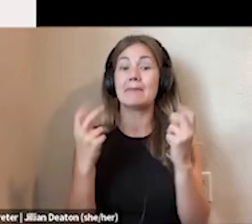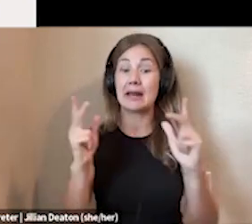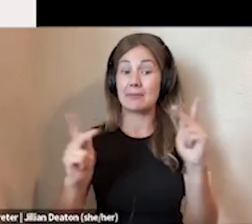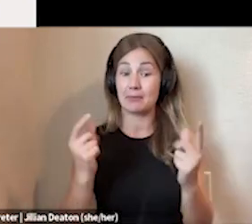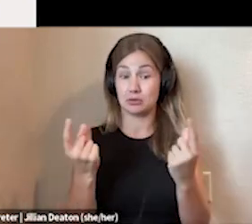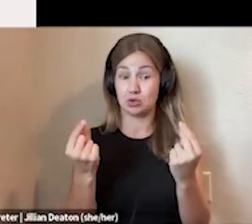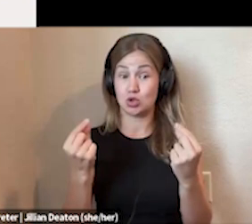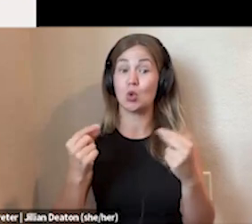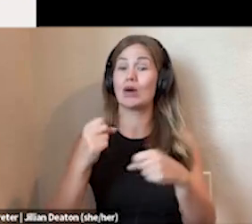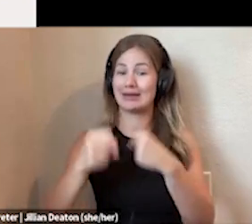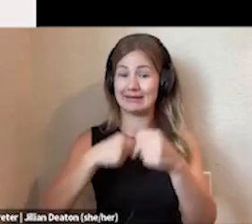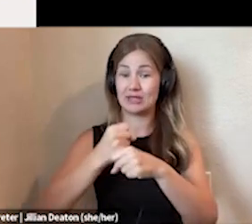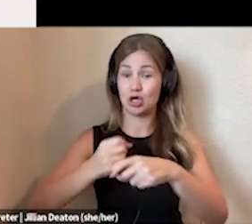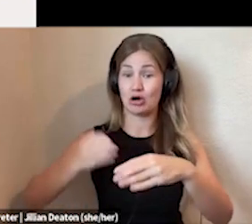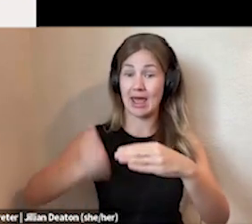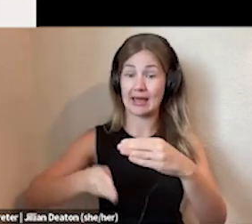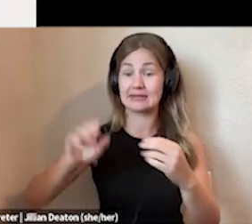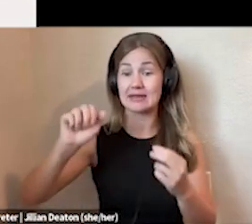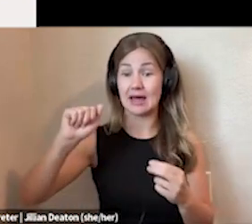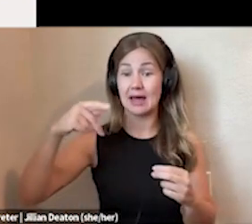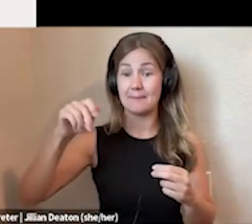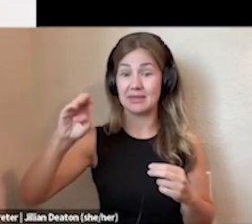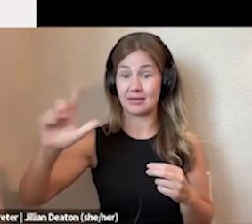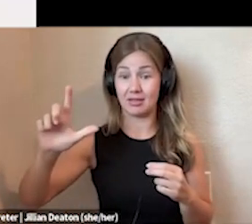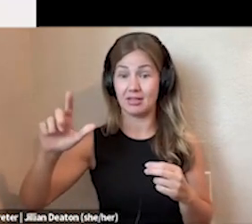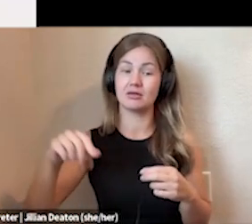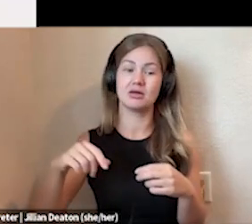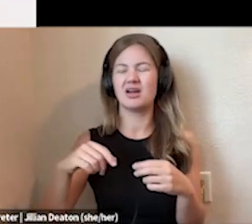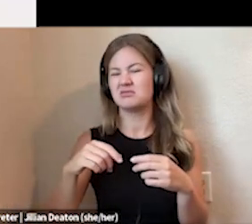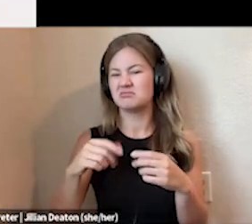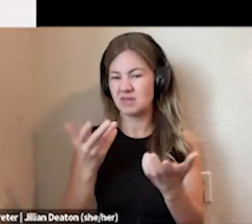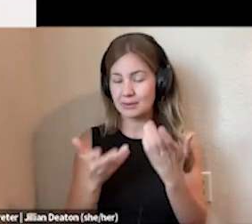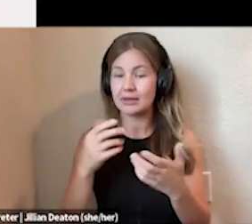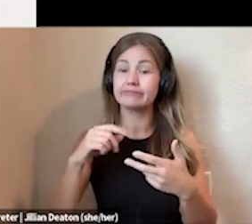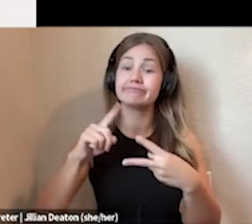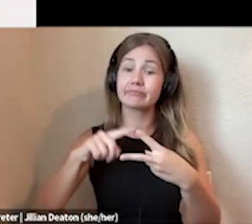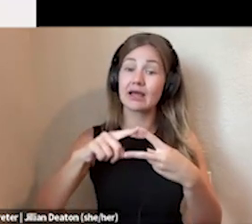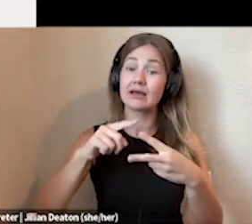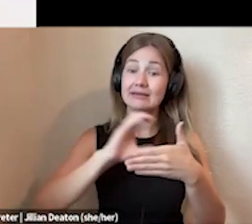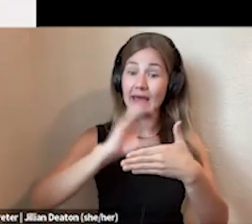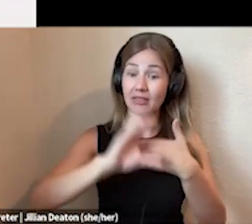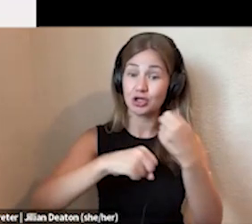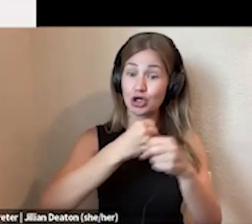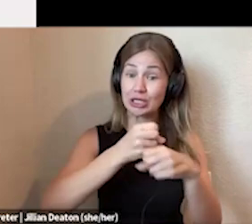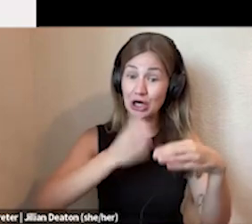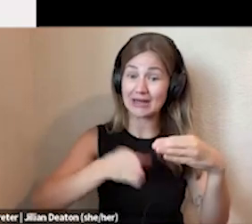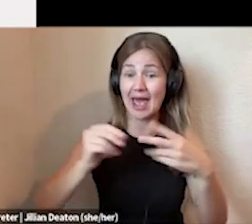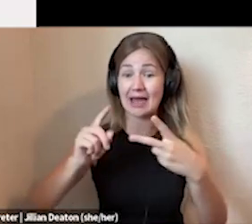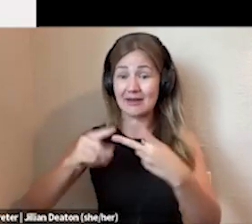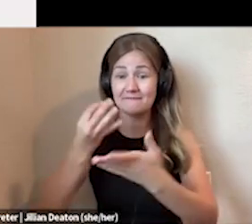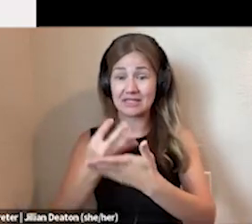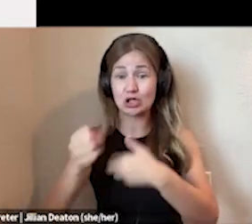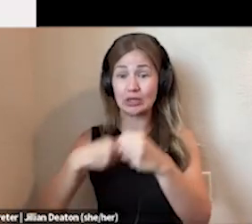if possible, if you can do both a year-end and a fiscal year-end, so you're doing it twice a year, is a good habit to get